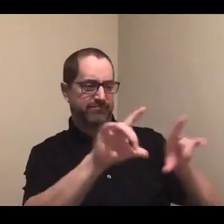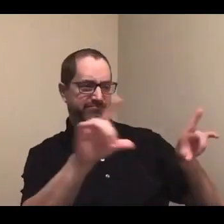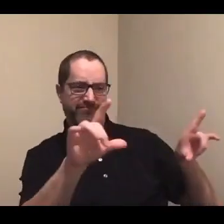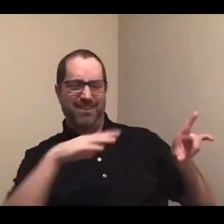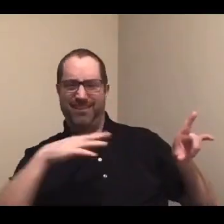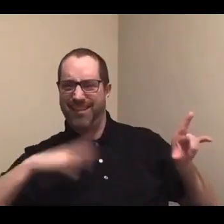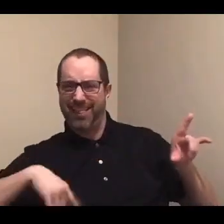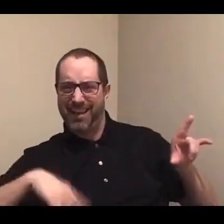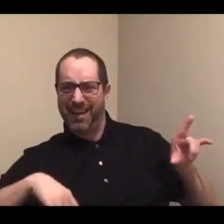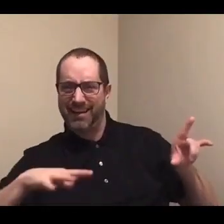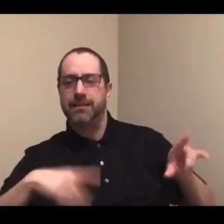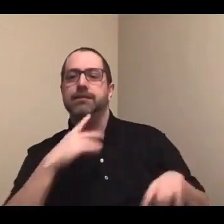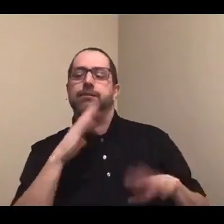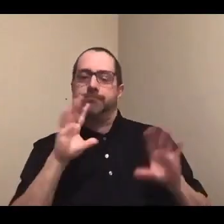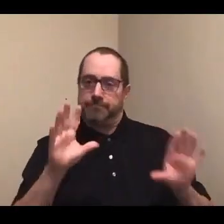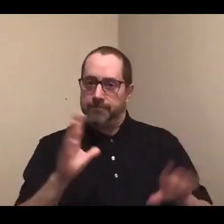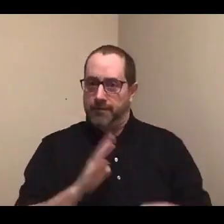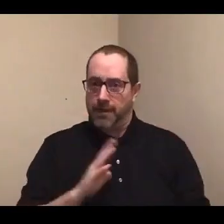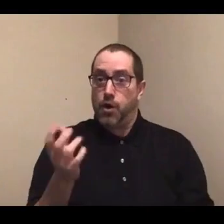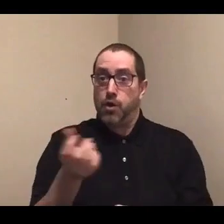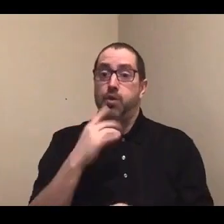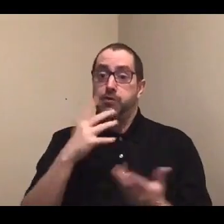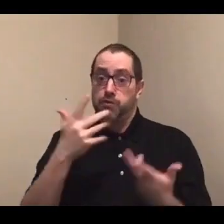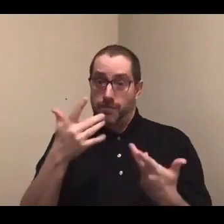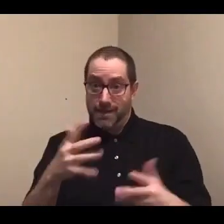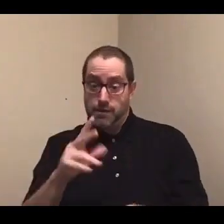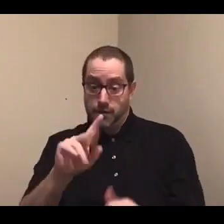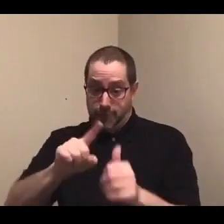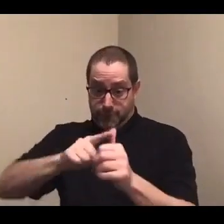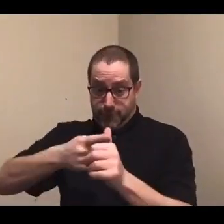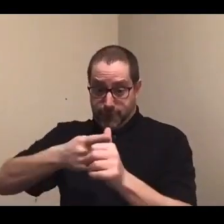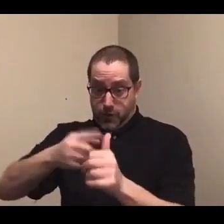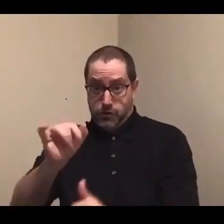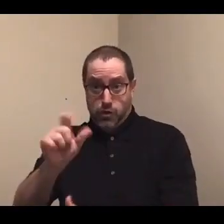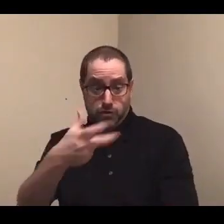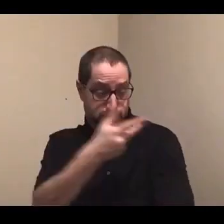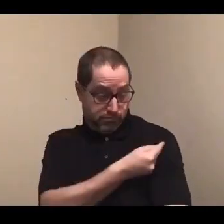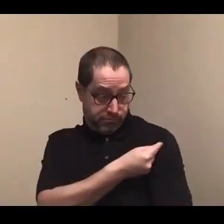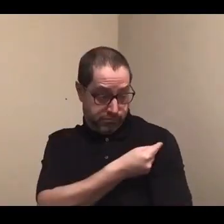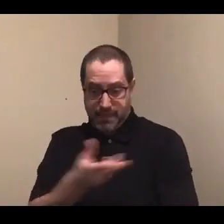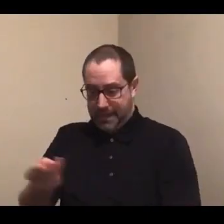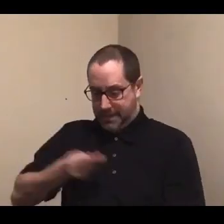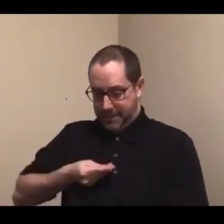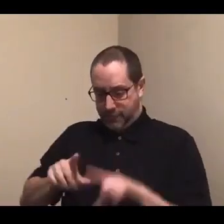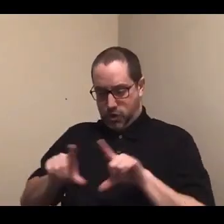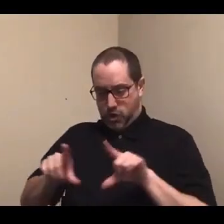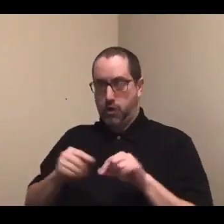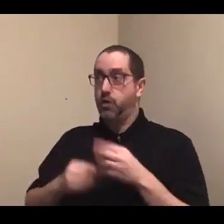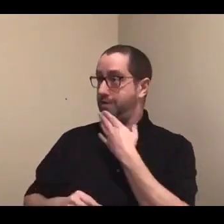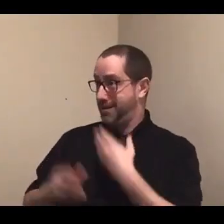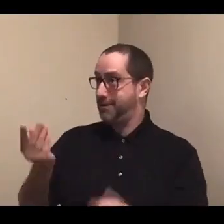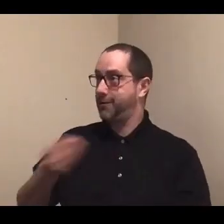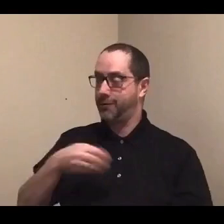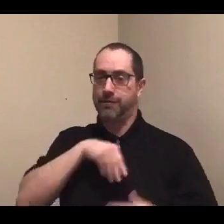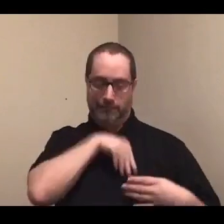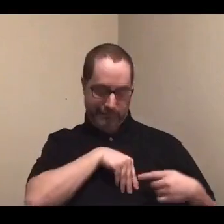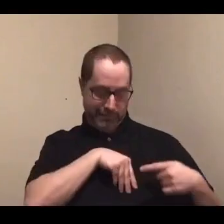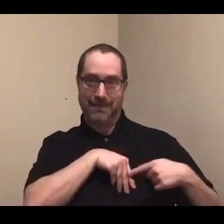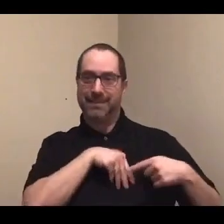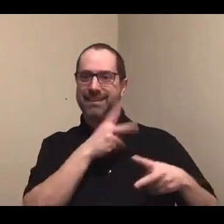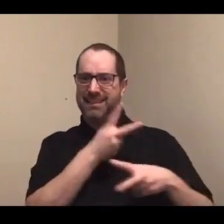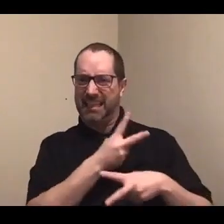your vaccine card because you will need that when it becomes time to do so. I'm going to click first dose